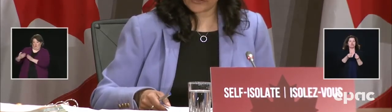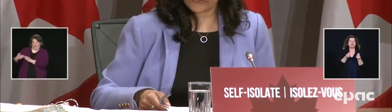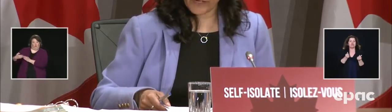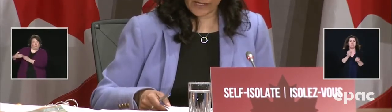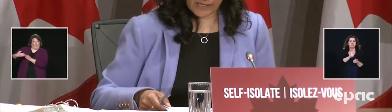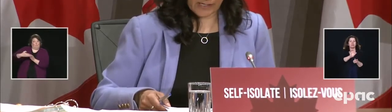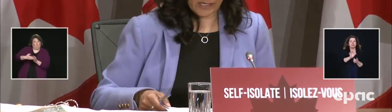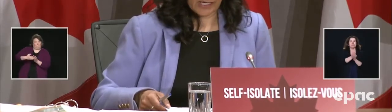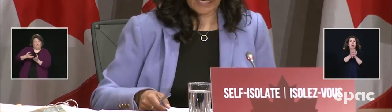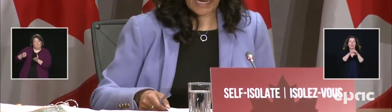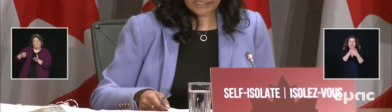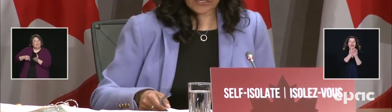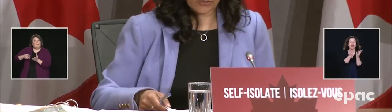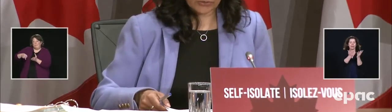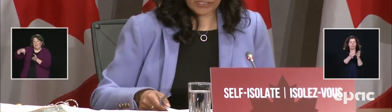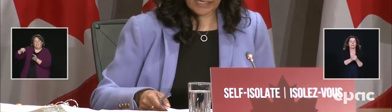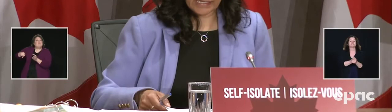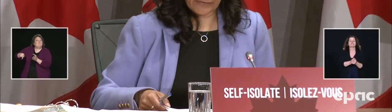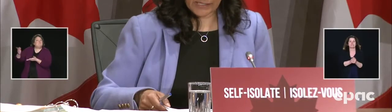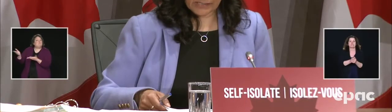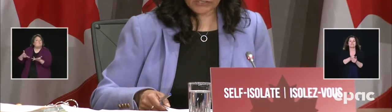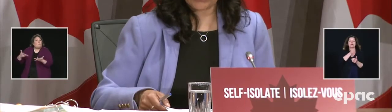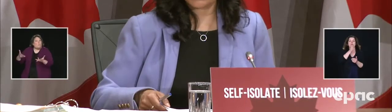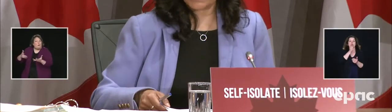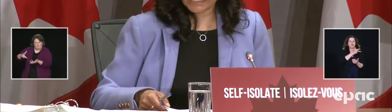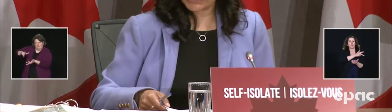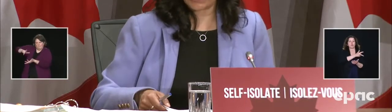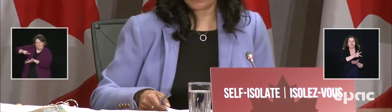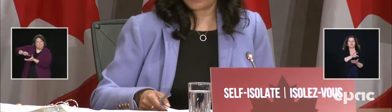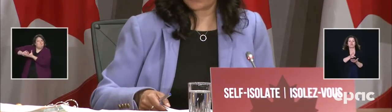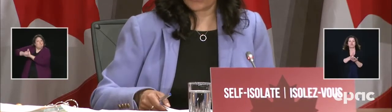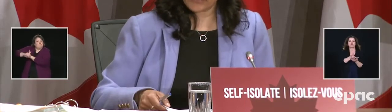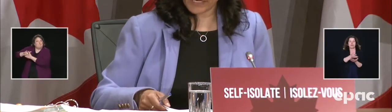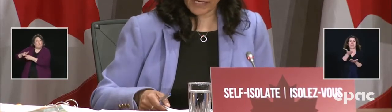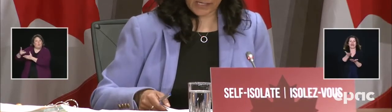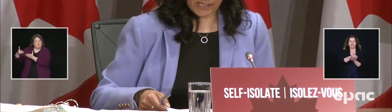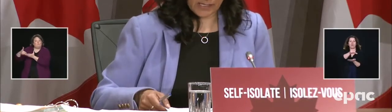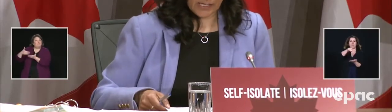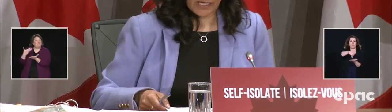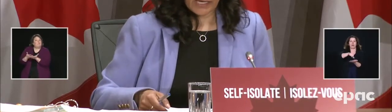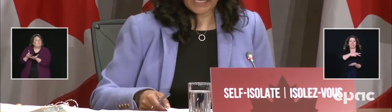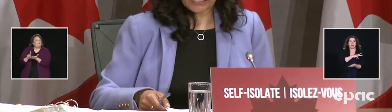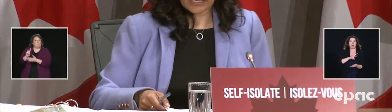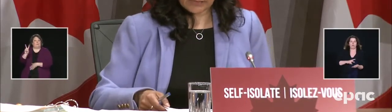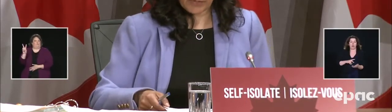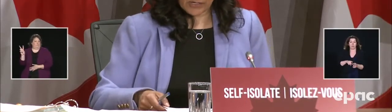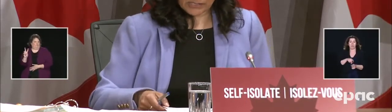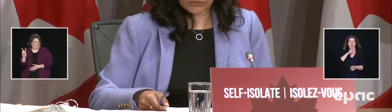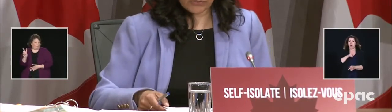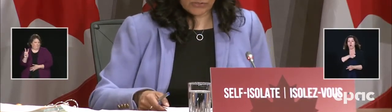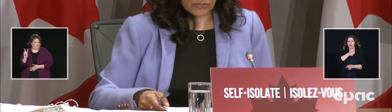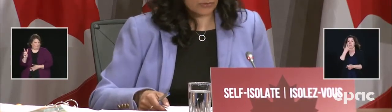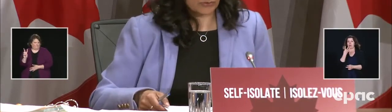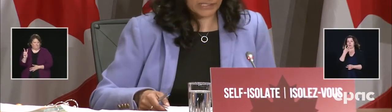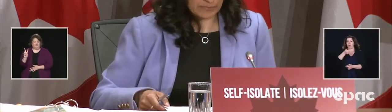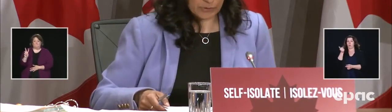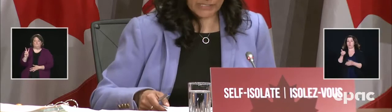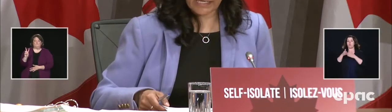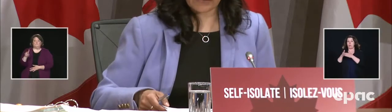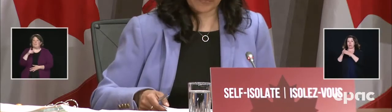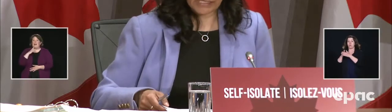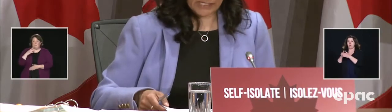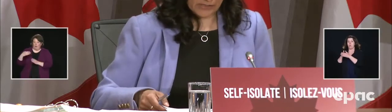de Vancouver. Quatre autres navires sont déjà en mer et transportent eux